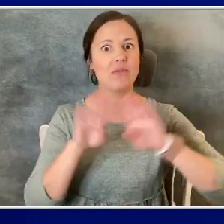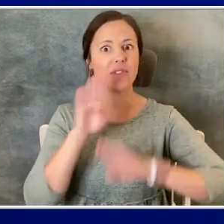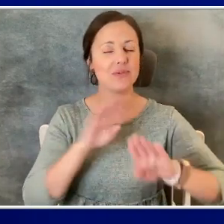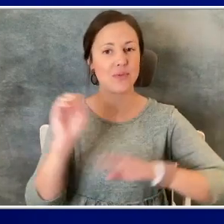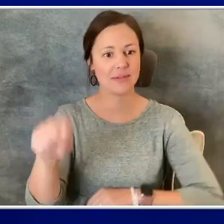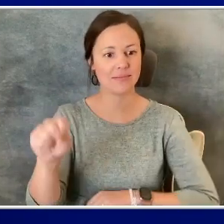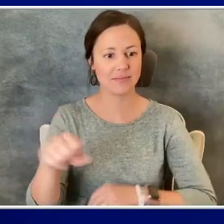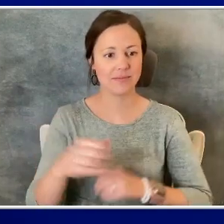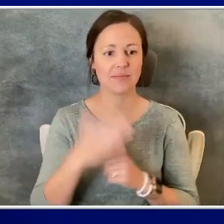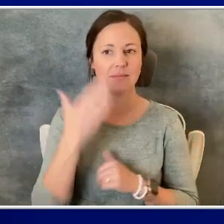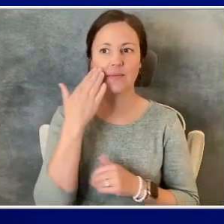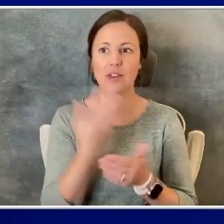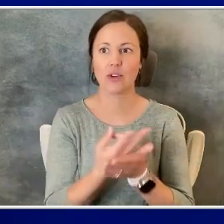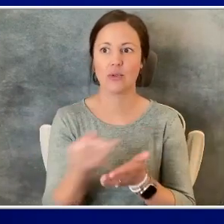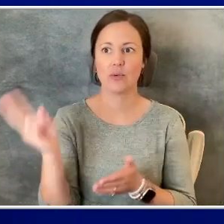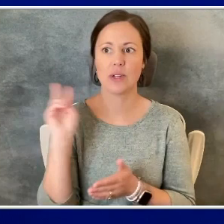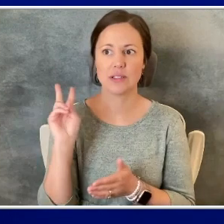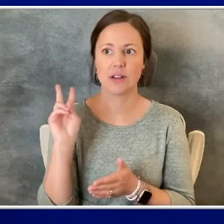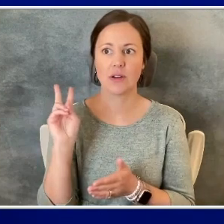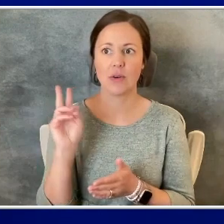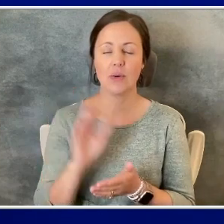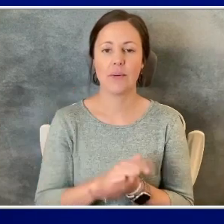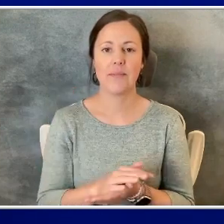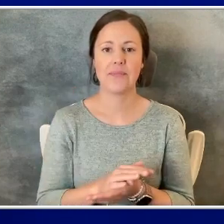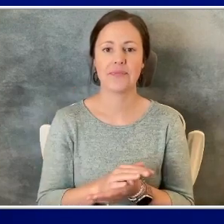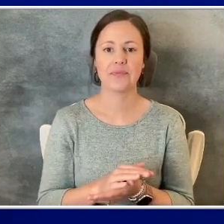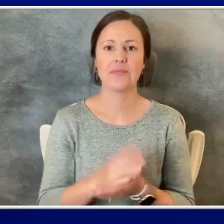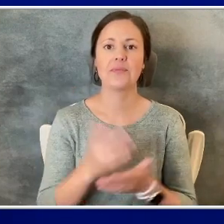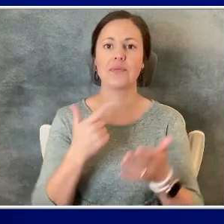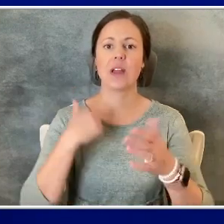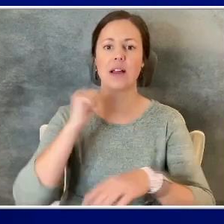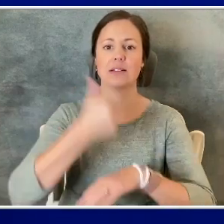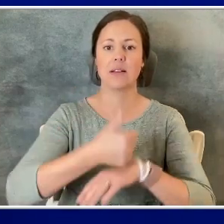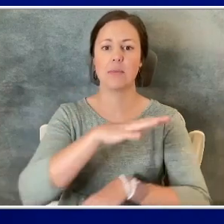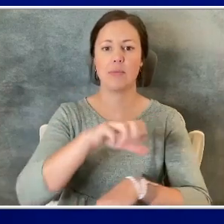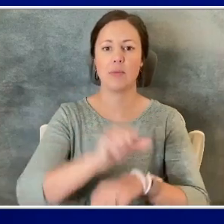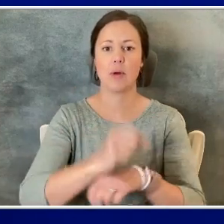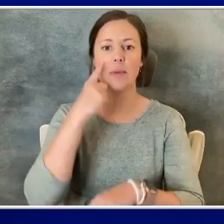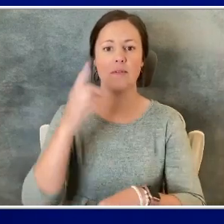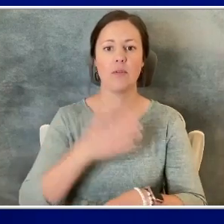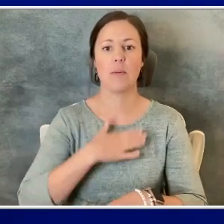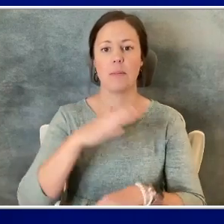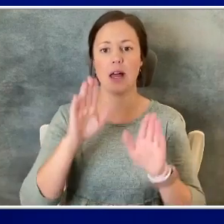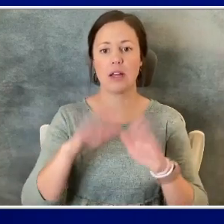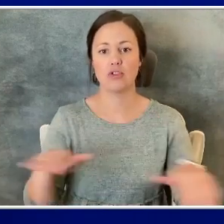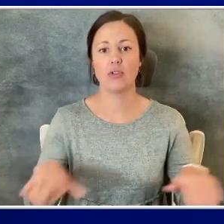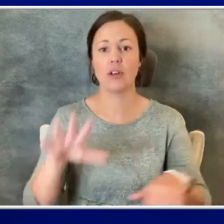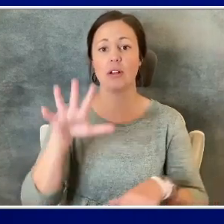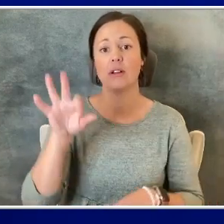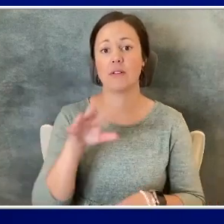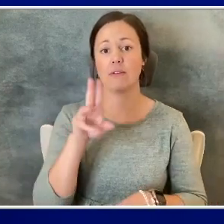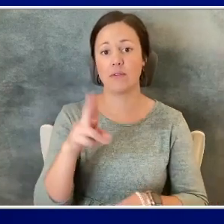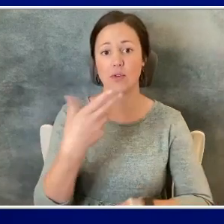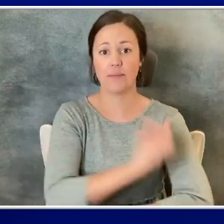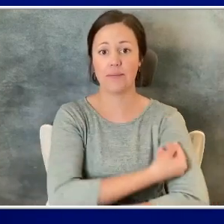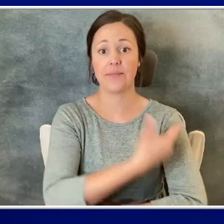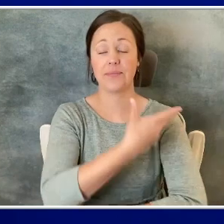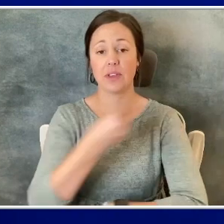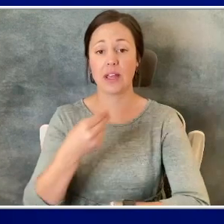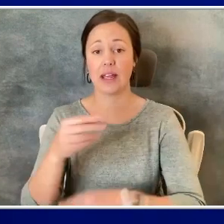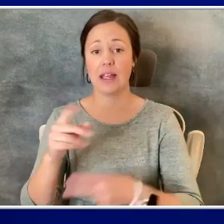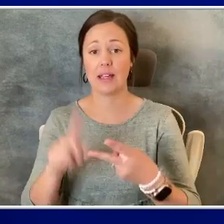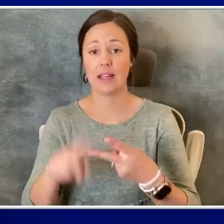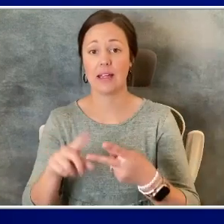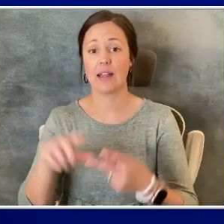weeks ago, I had made an appointment for my children to receive both influenza vaccination and the updated